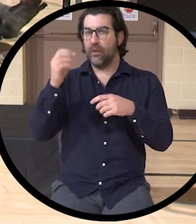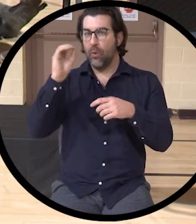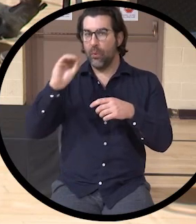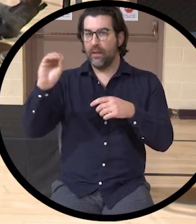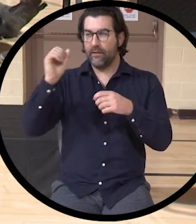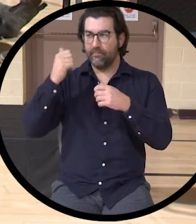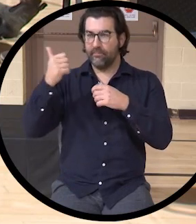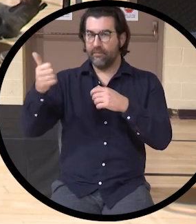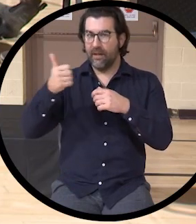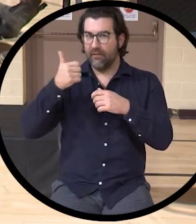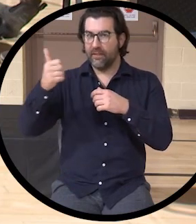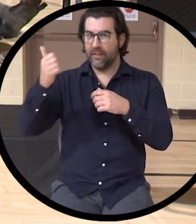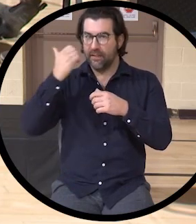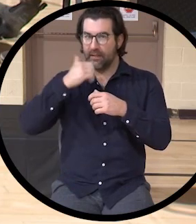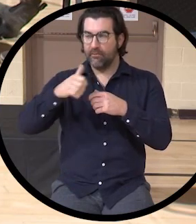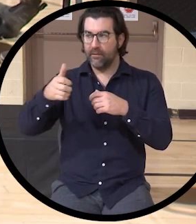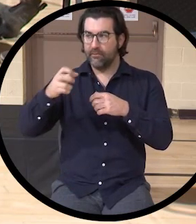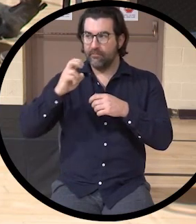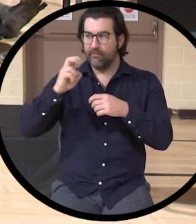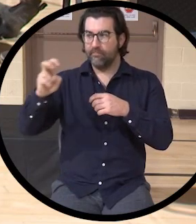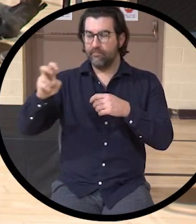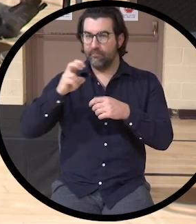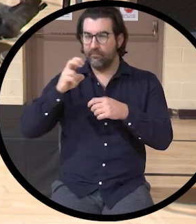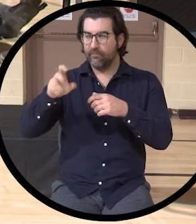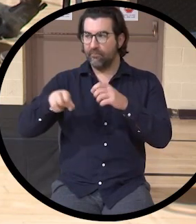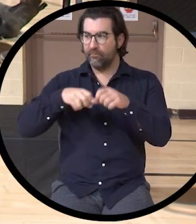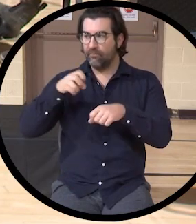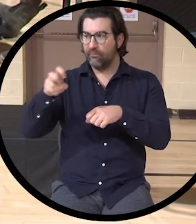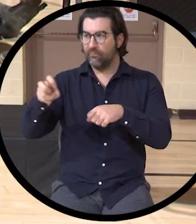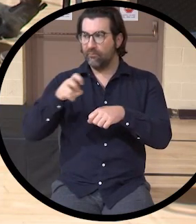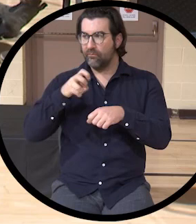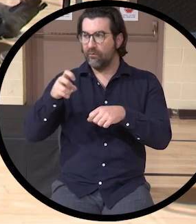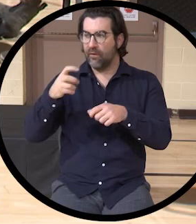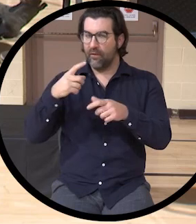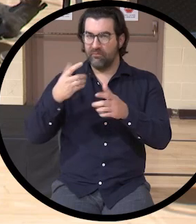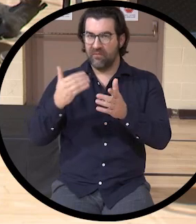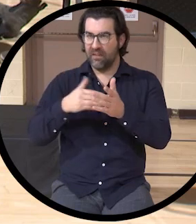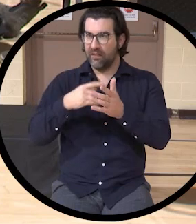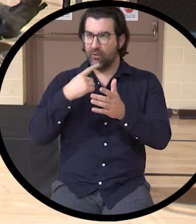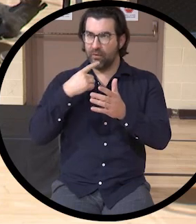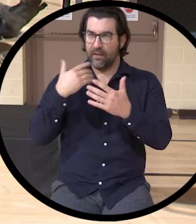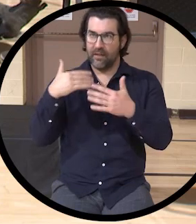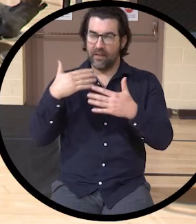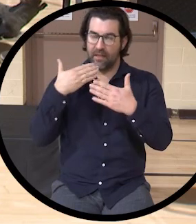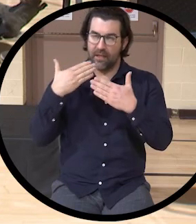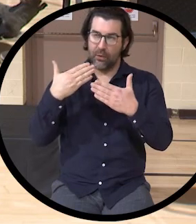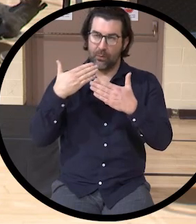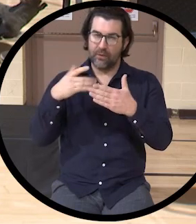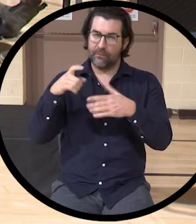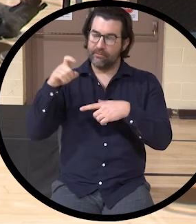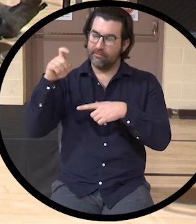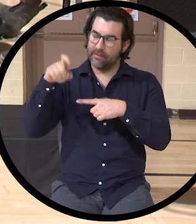day, year round. So the first thing I wanted to say, kind of echoing your point, is thank you. Like this is much needed.